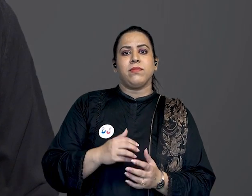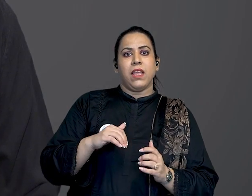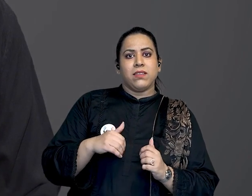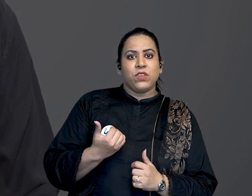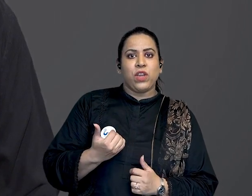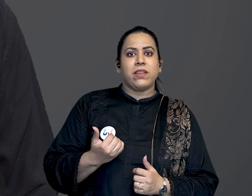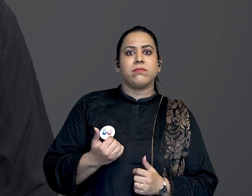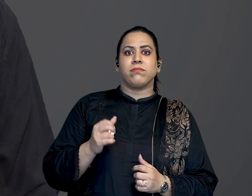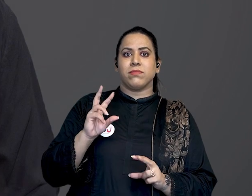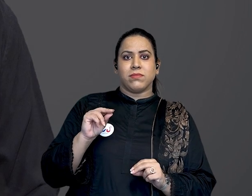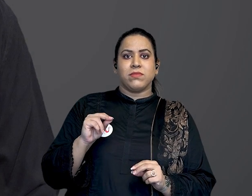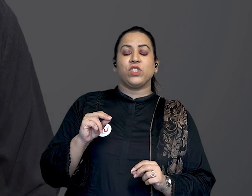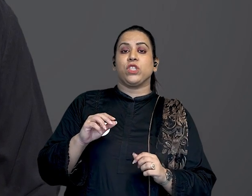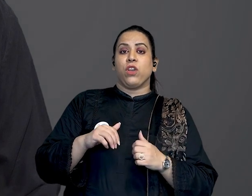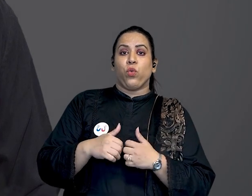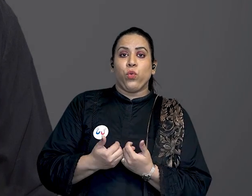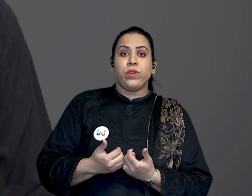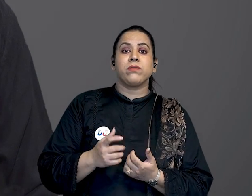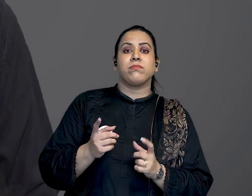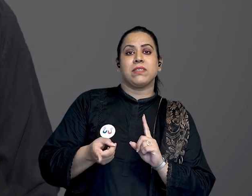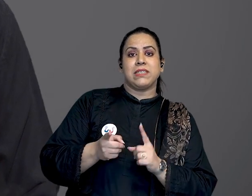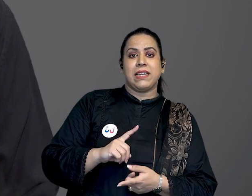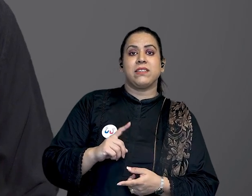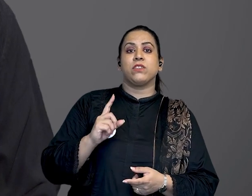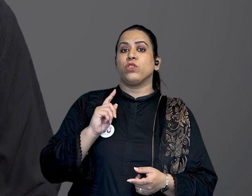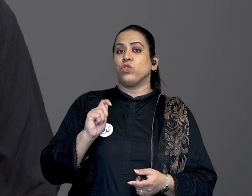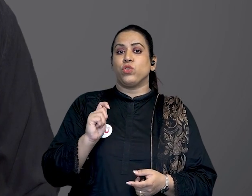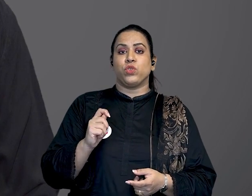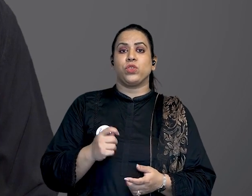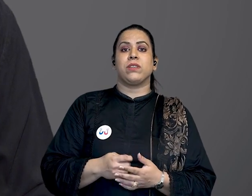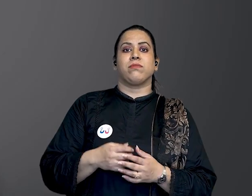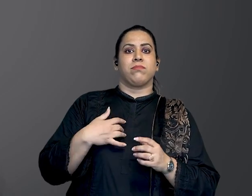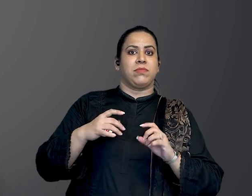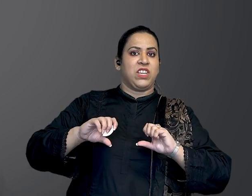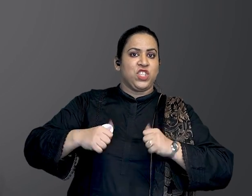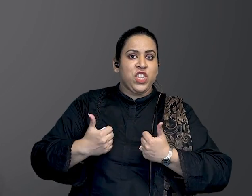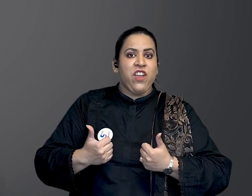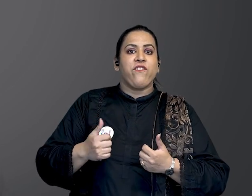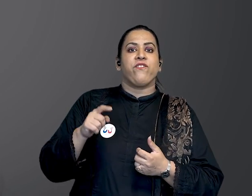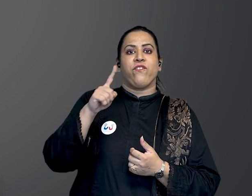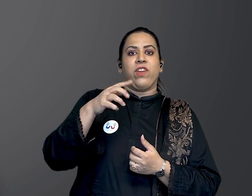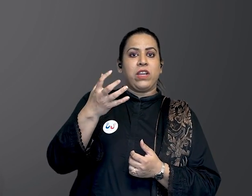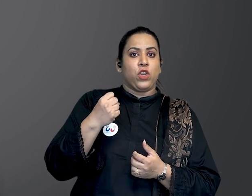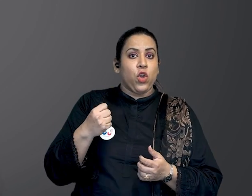body over time, and I'm a healthier version of who I previously was.